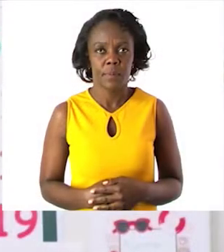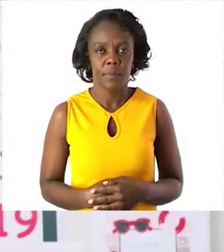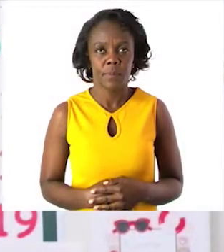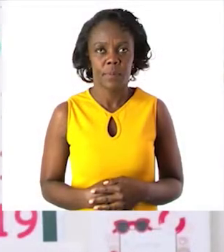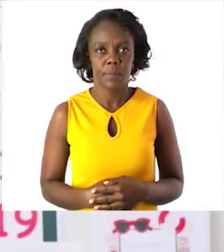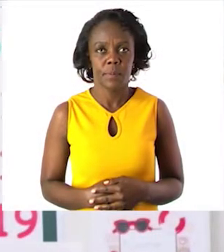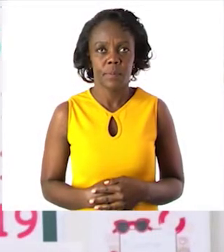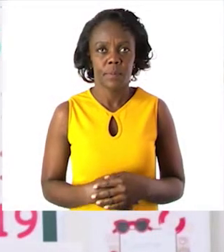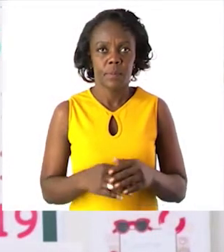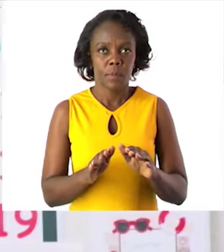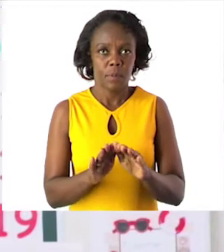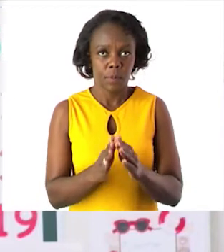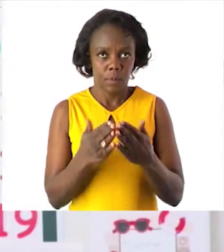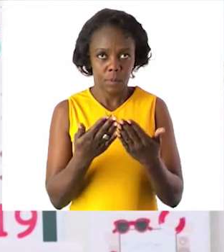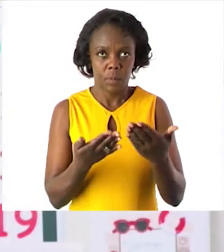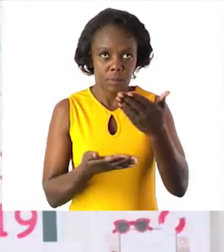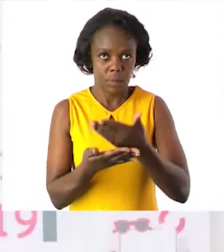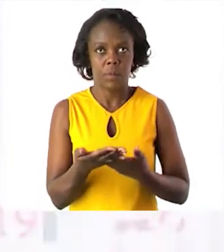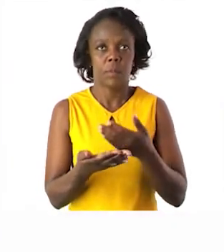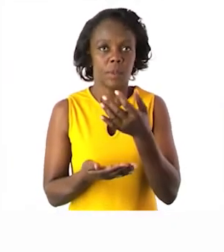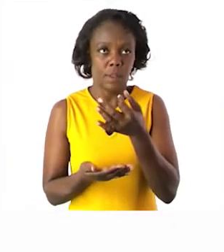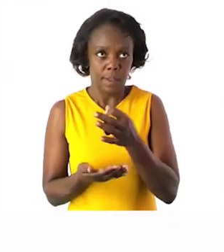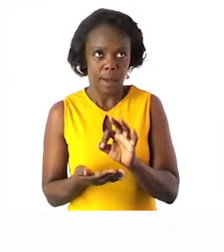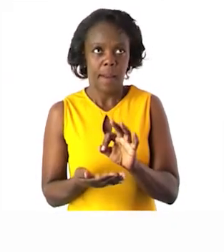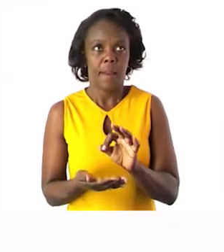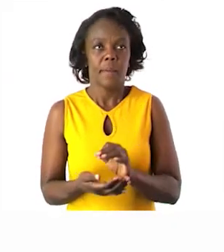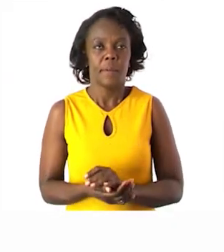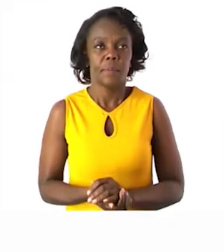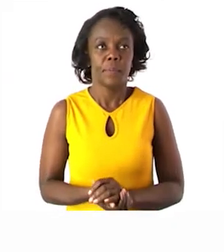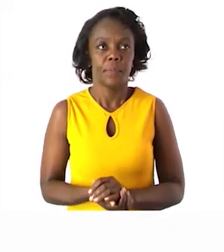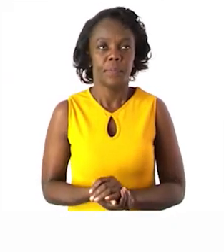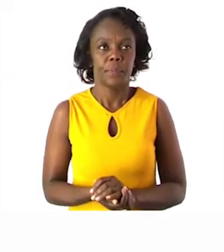Children, can we now go to page 9?